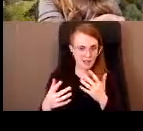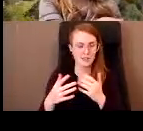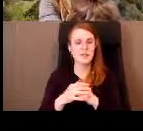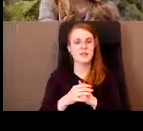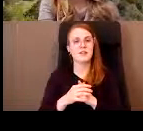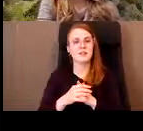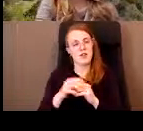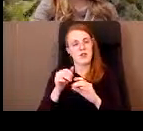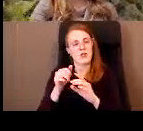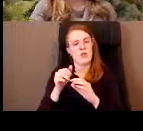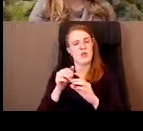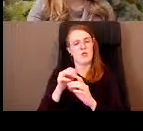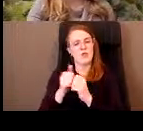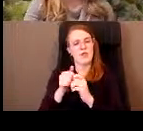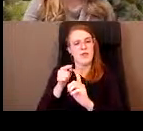Springs Road.